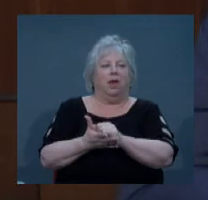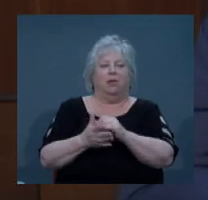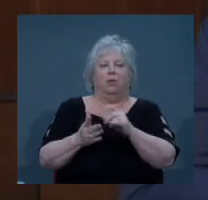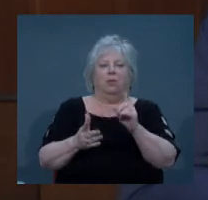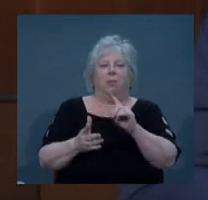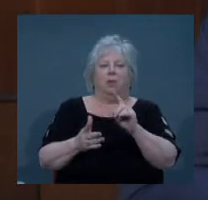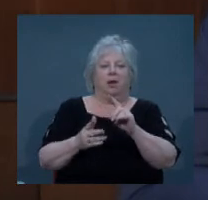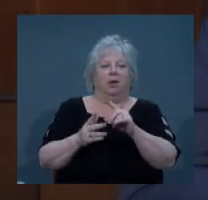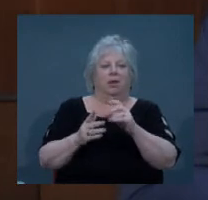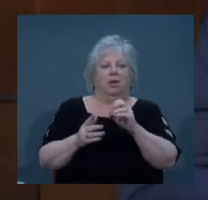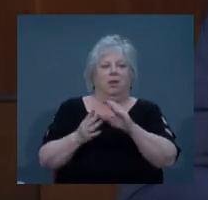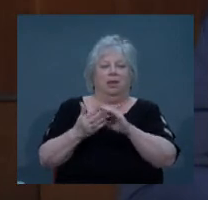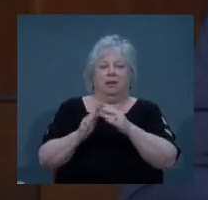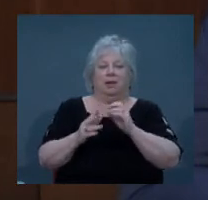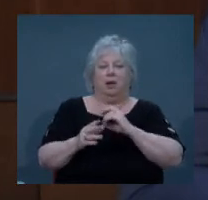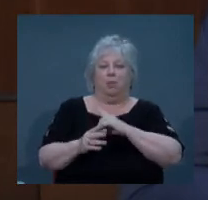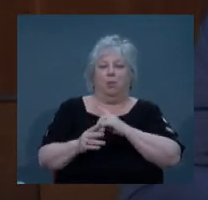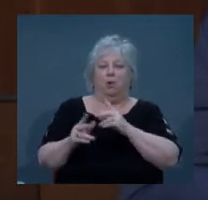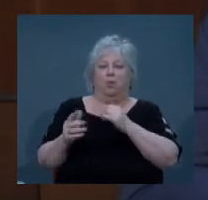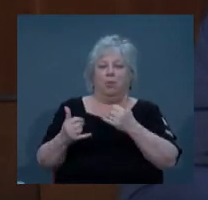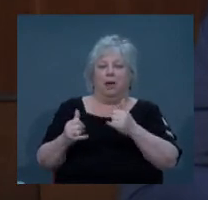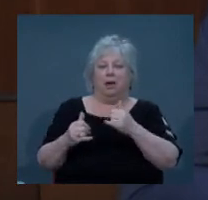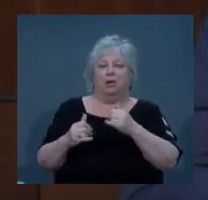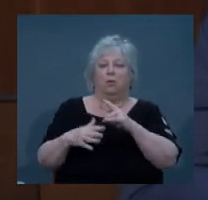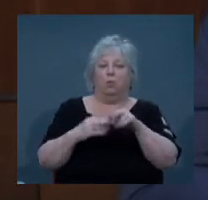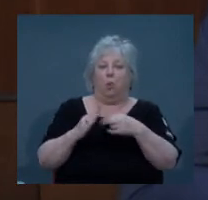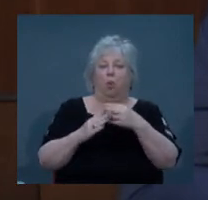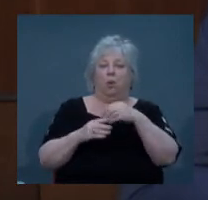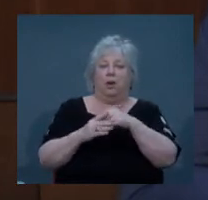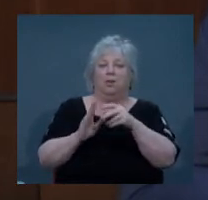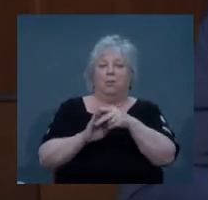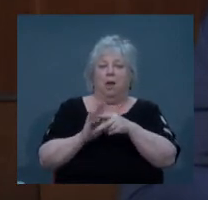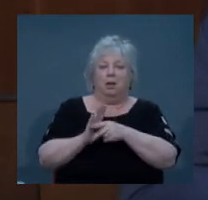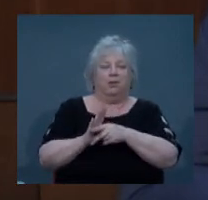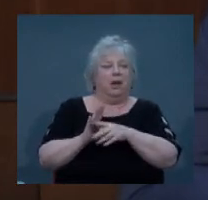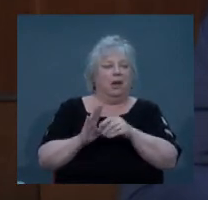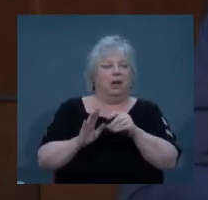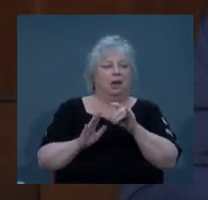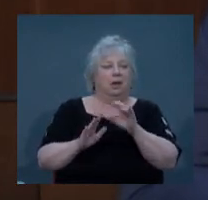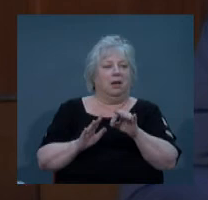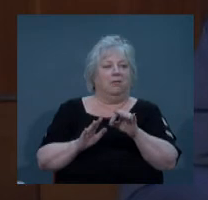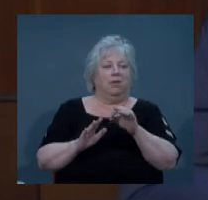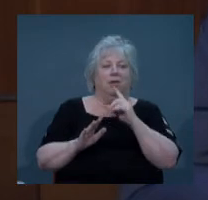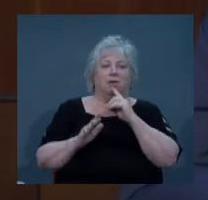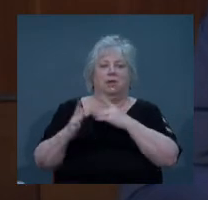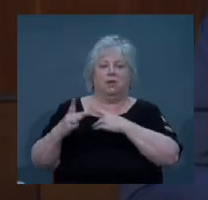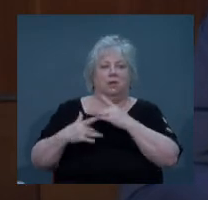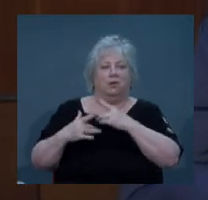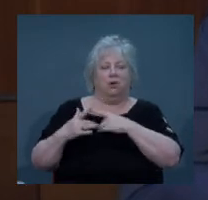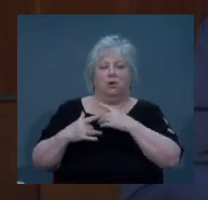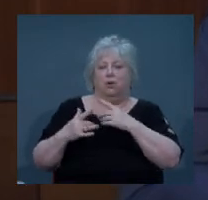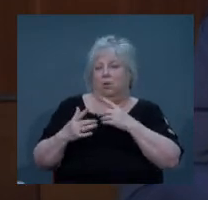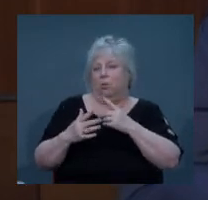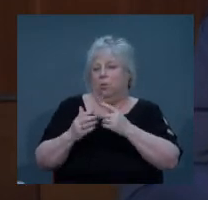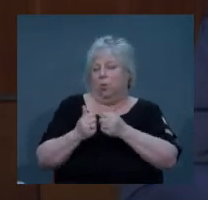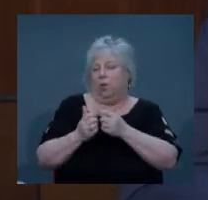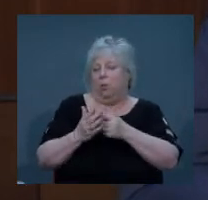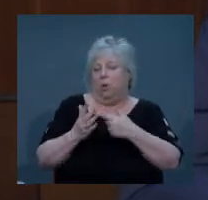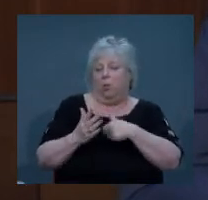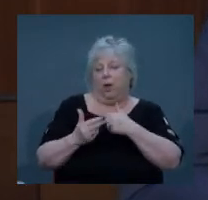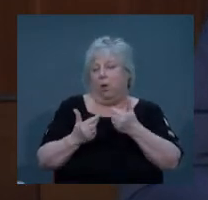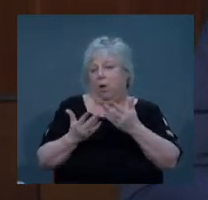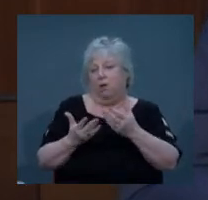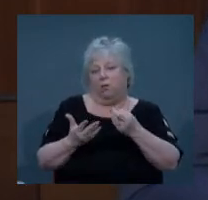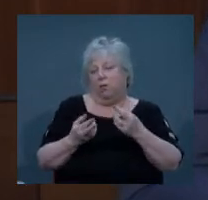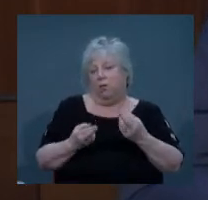the city board plays a role in the policy. And so if there's concern with what we offer